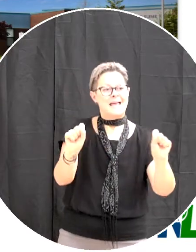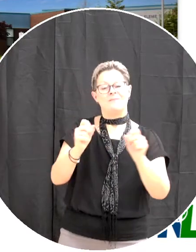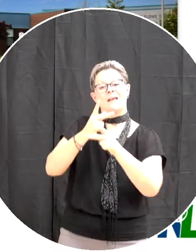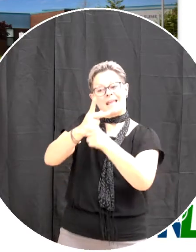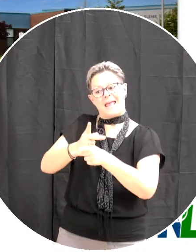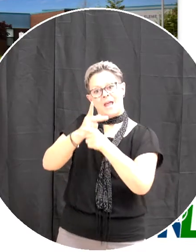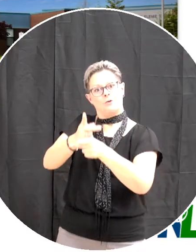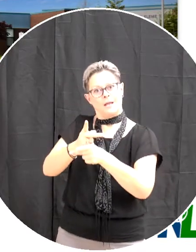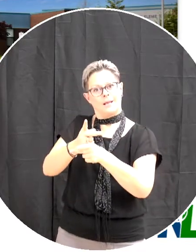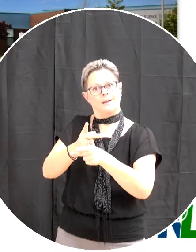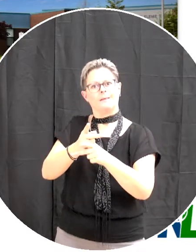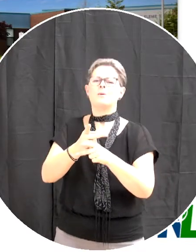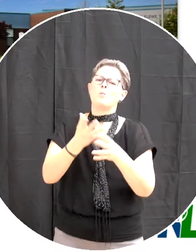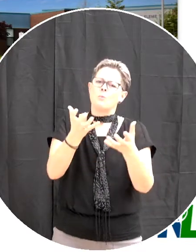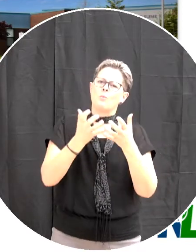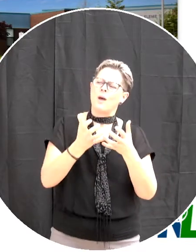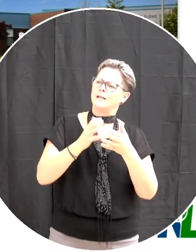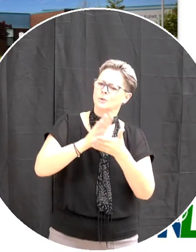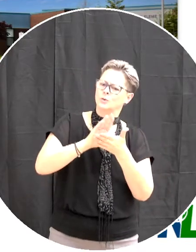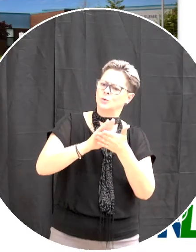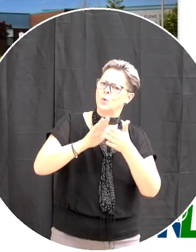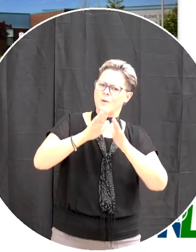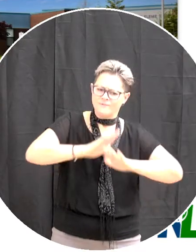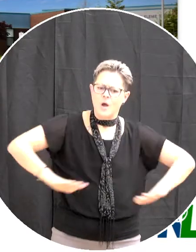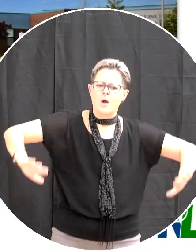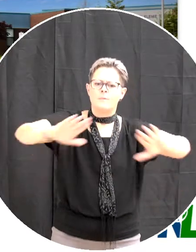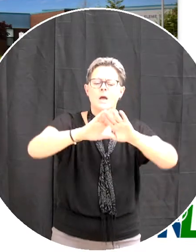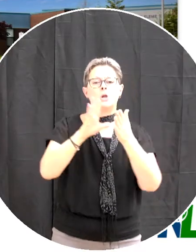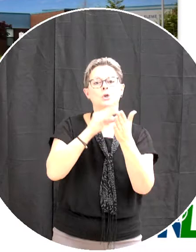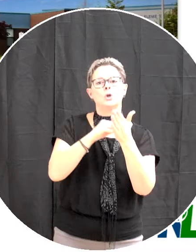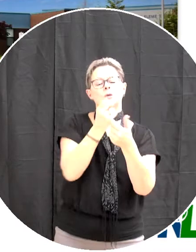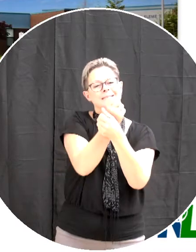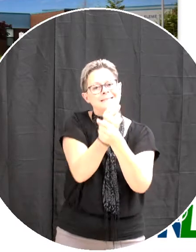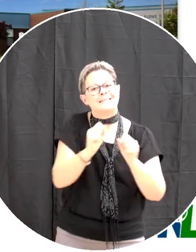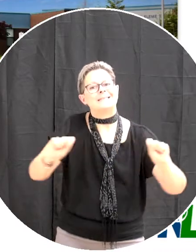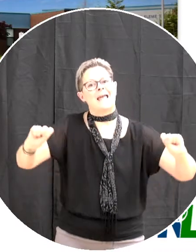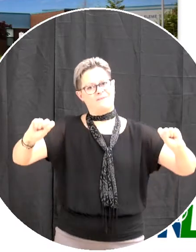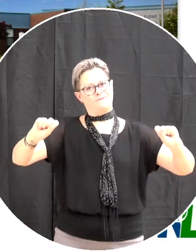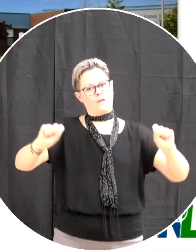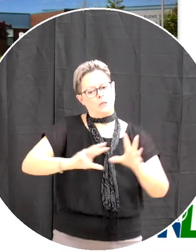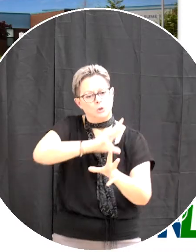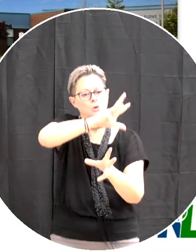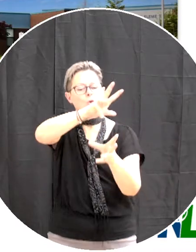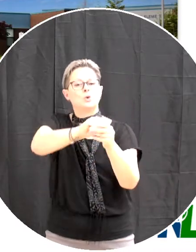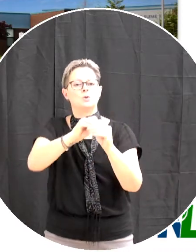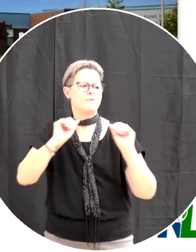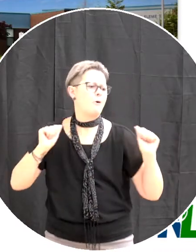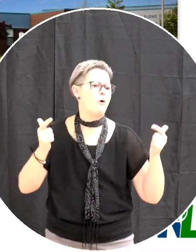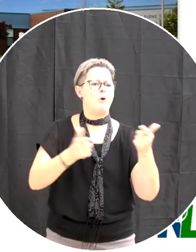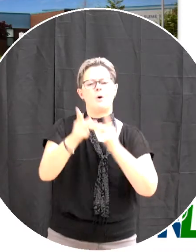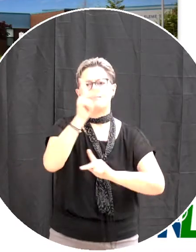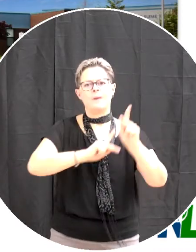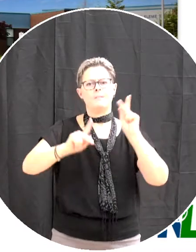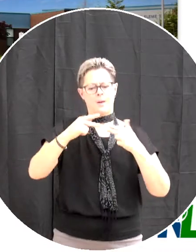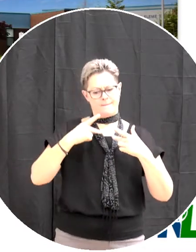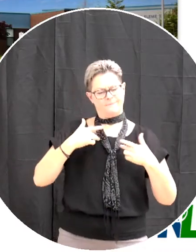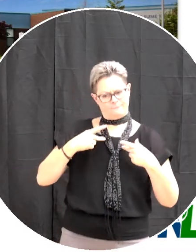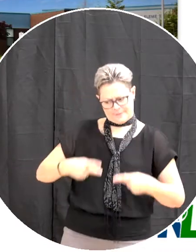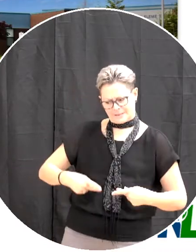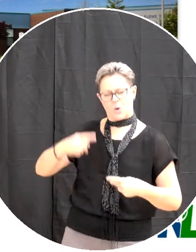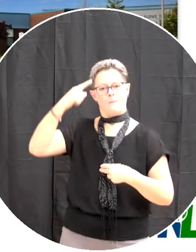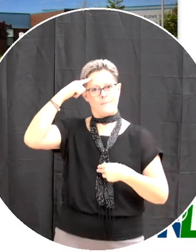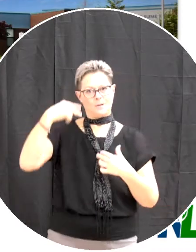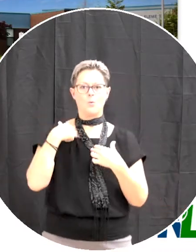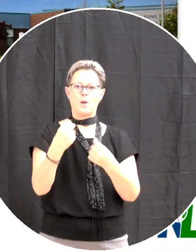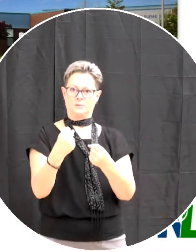enhanced school environments to ensure students can learn a safe, caring, and inclusive setting that supports physical and mental wellness. And that, of course,